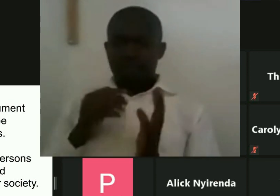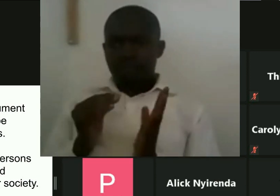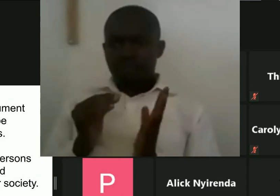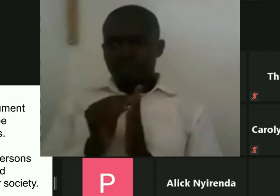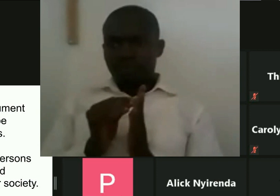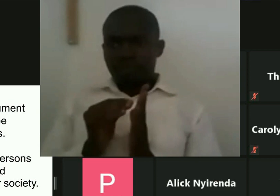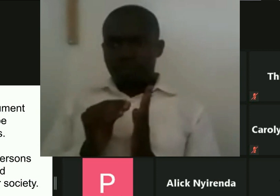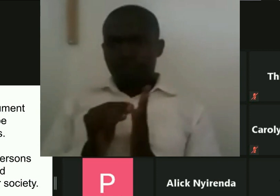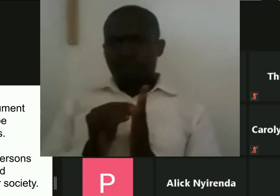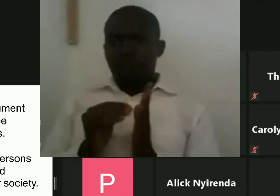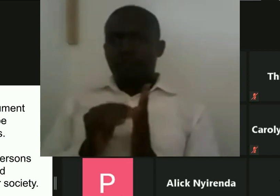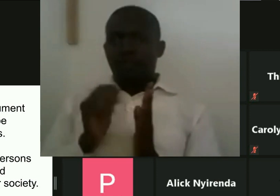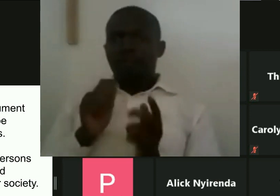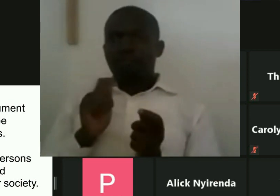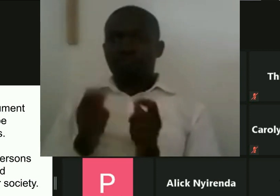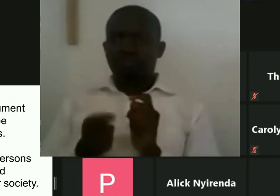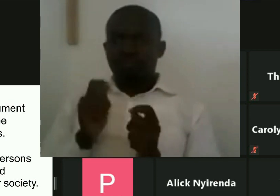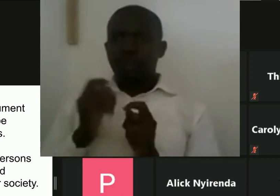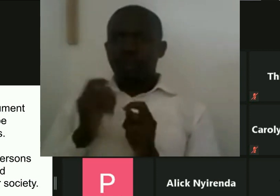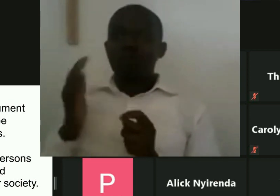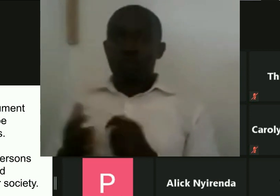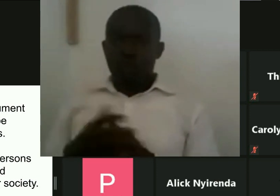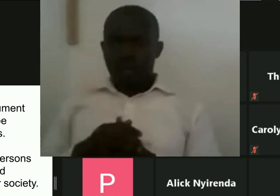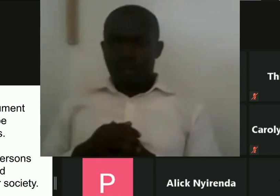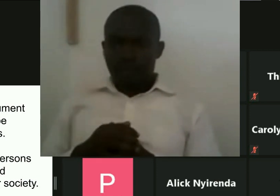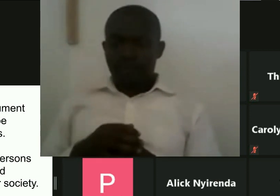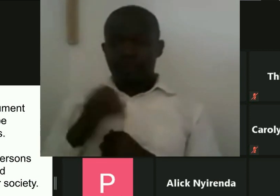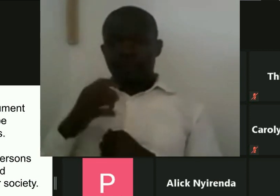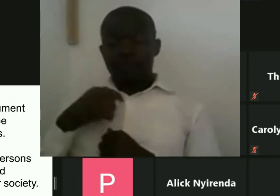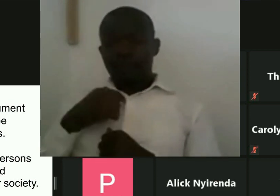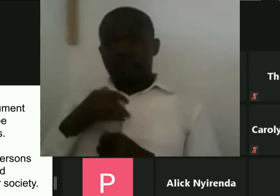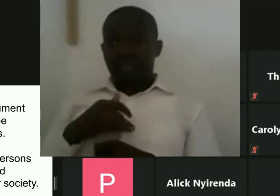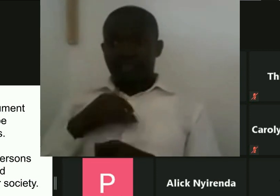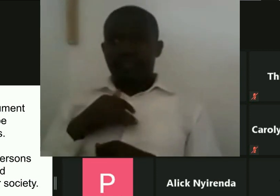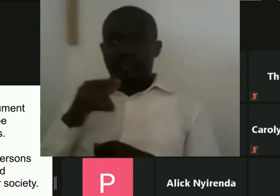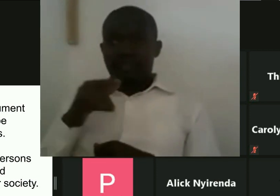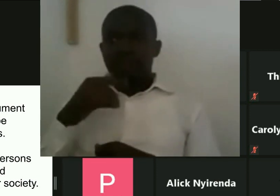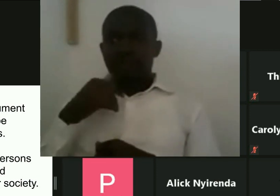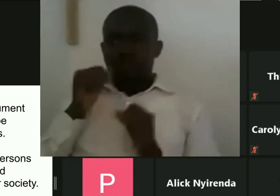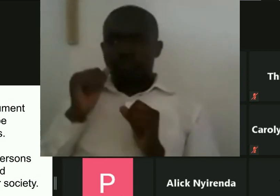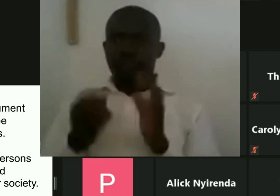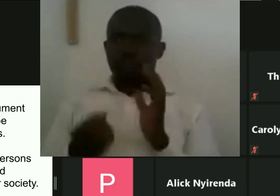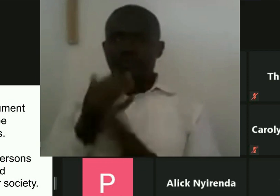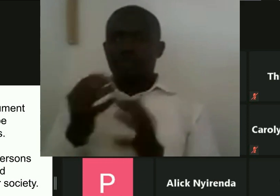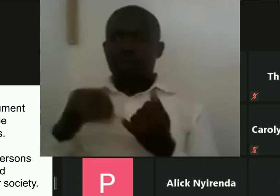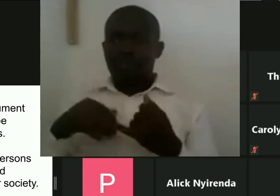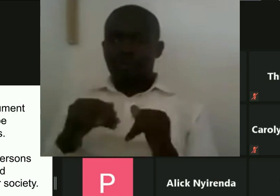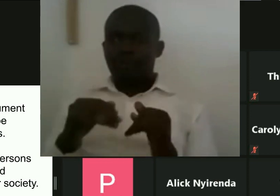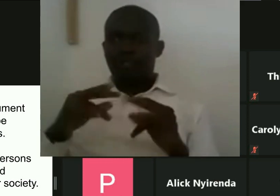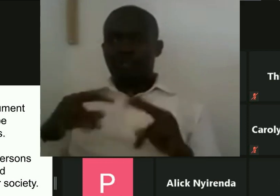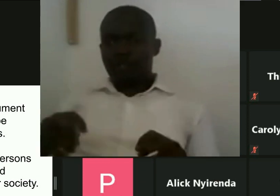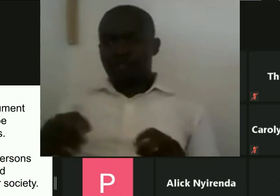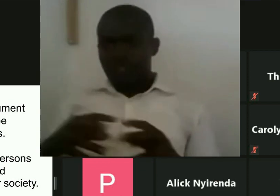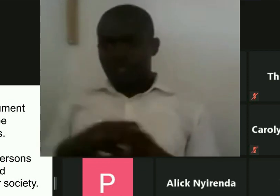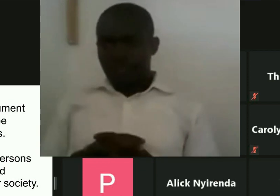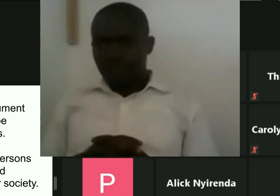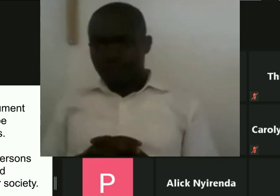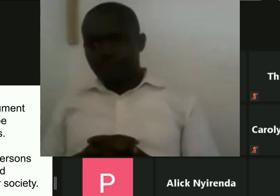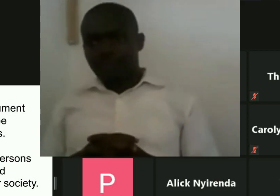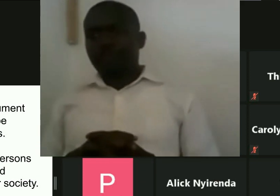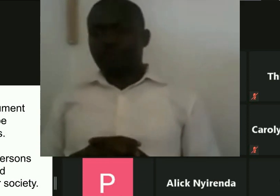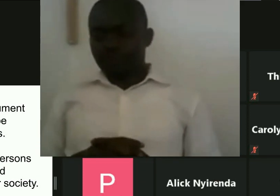field, you are able to put those things into action for it to be solved. So for us to open